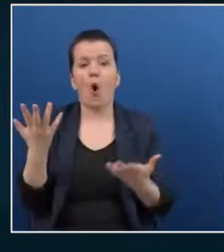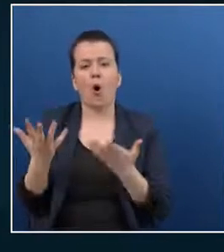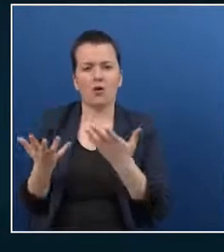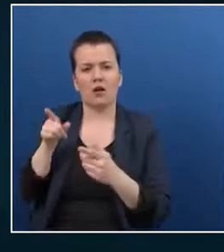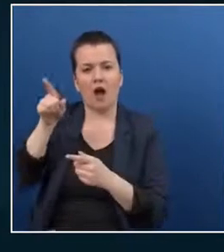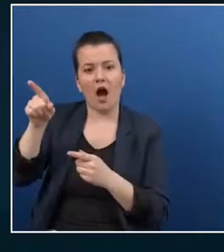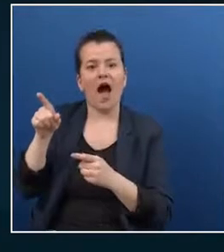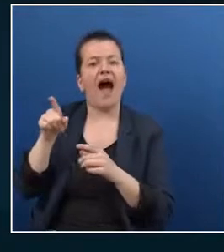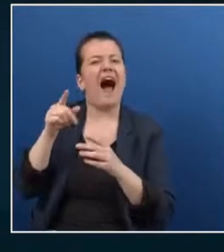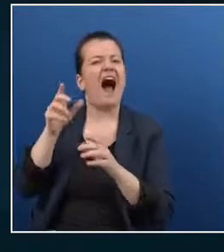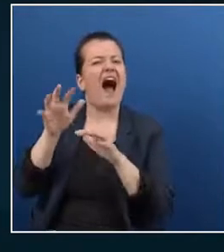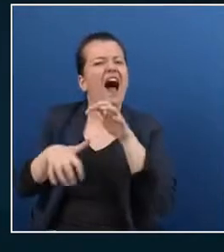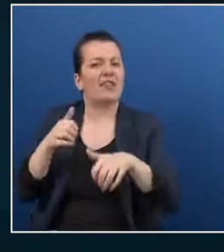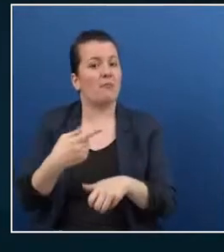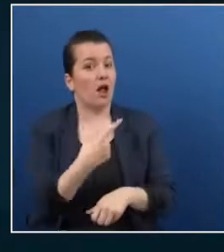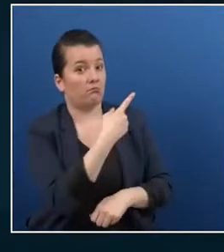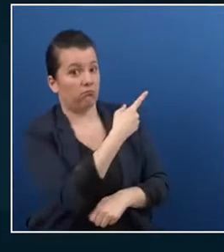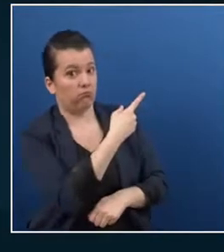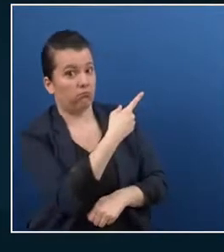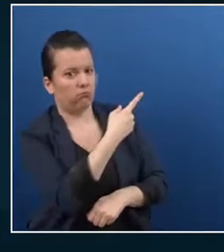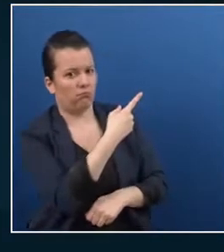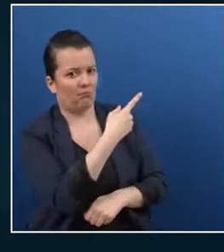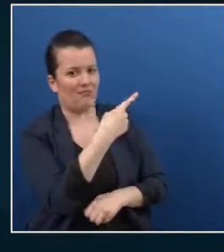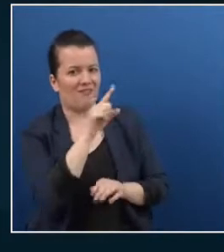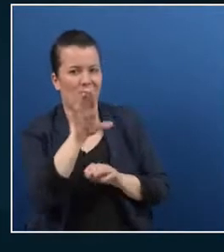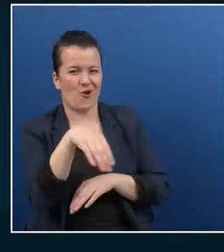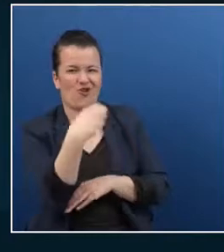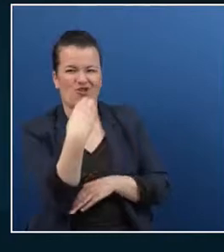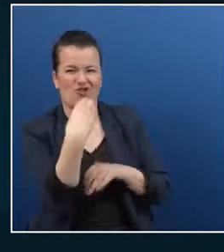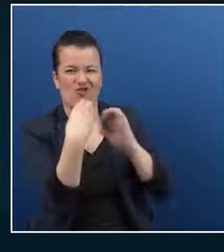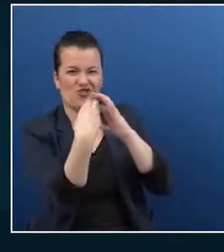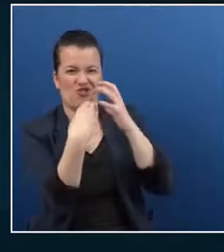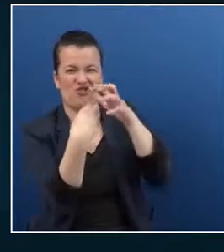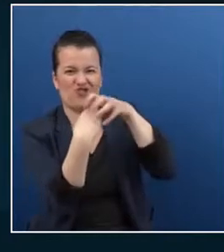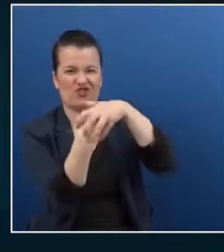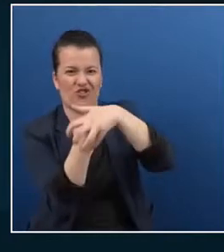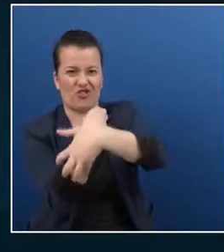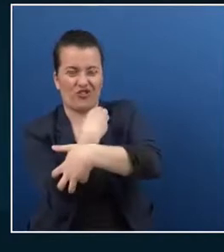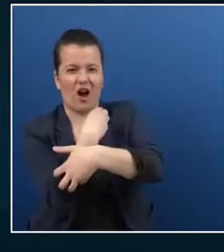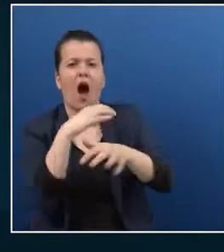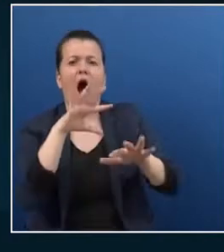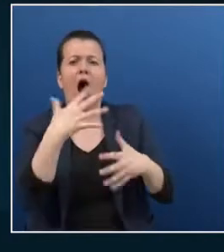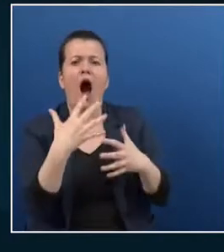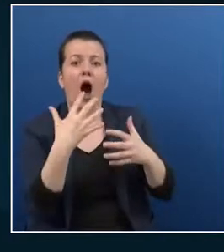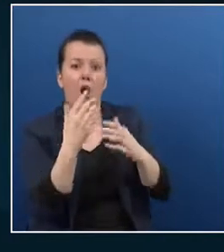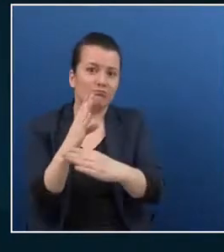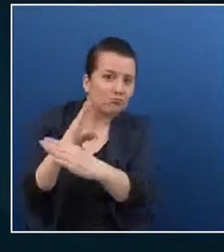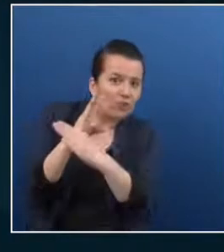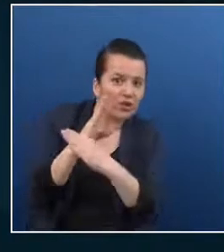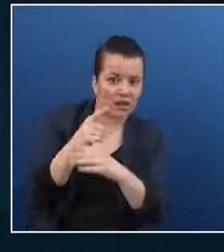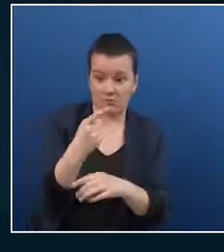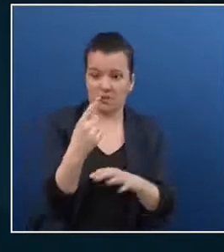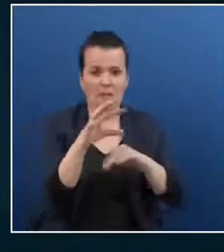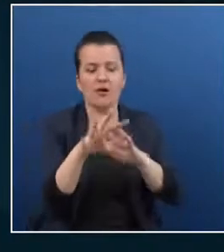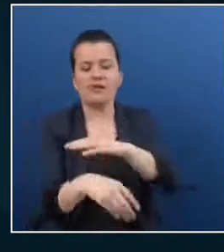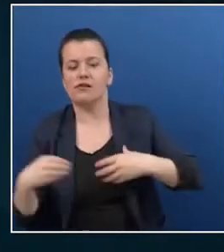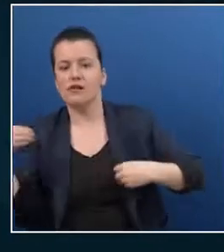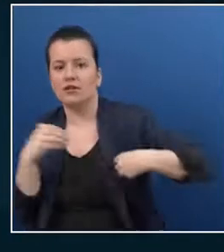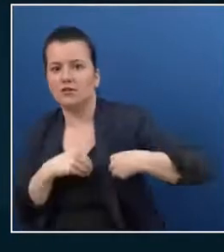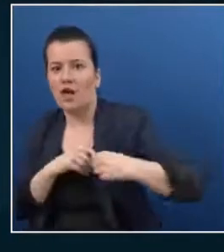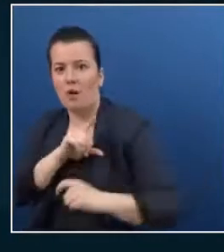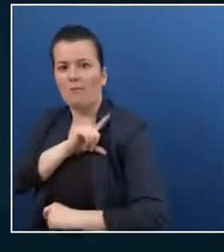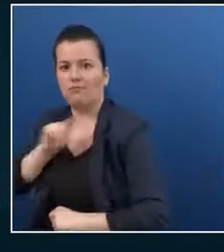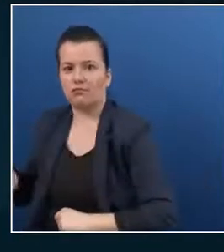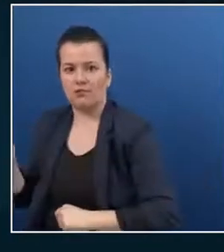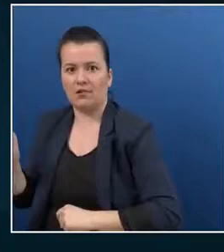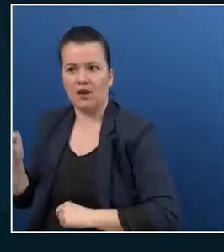park? You know, at its essence, there's no real difference between these use cases, just challenges to solve. And so we put